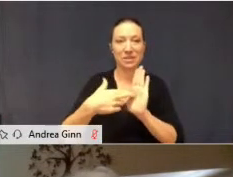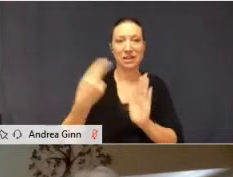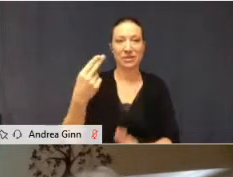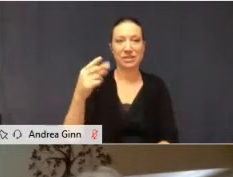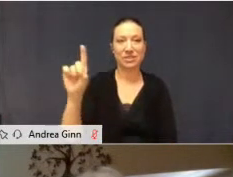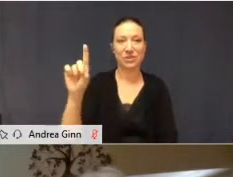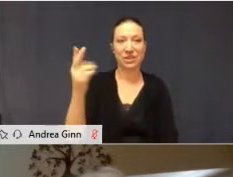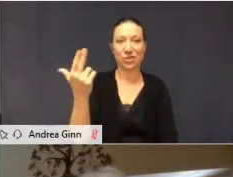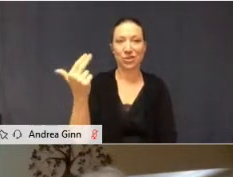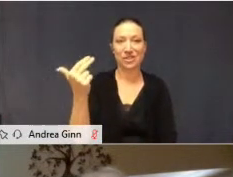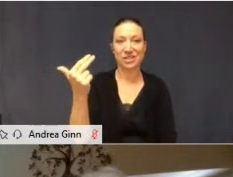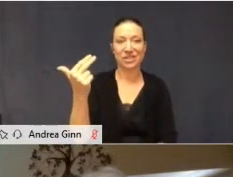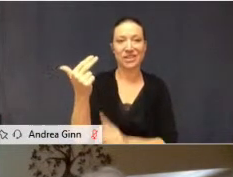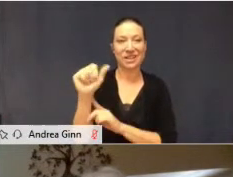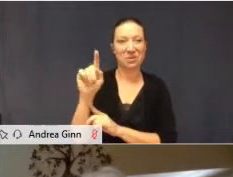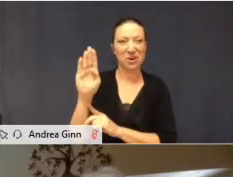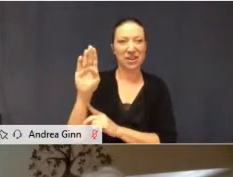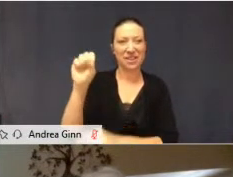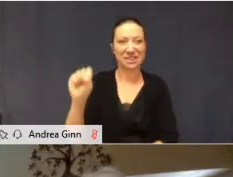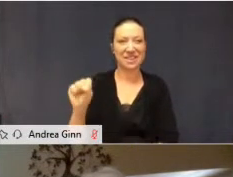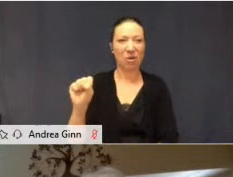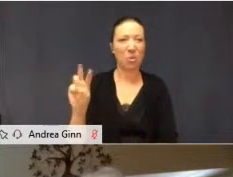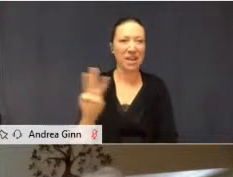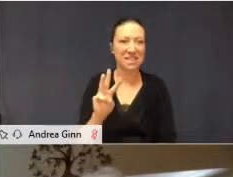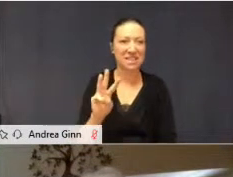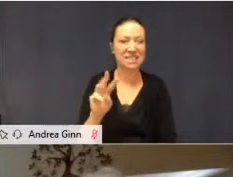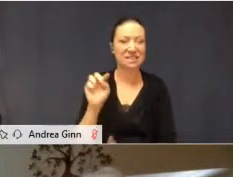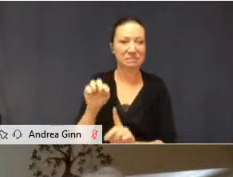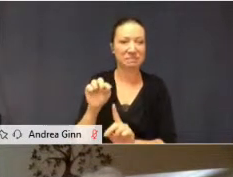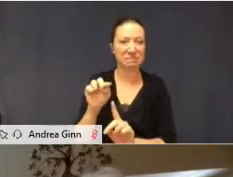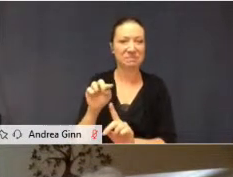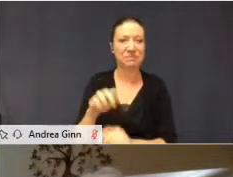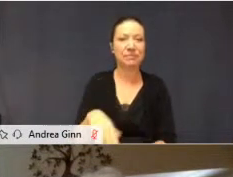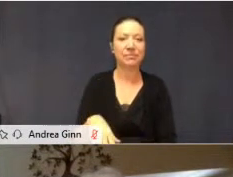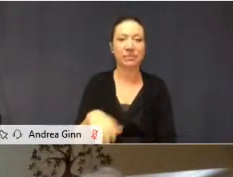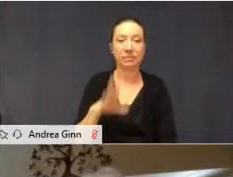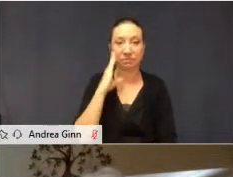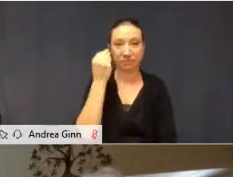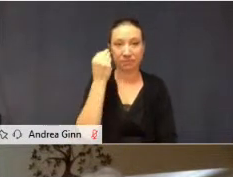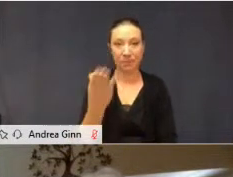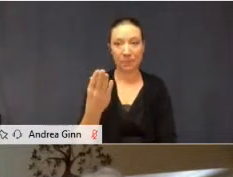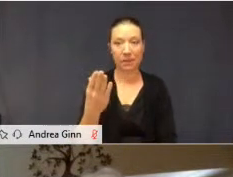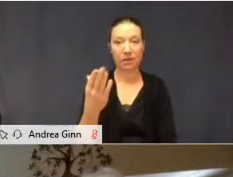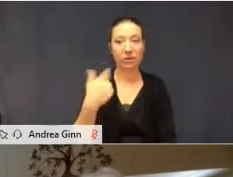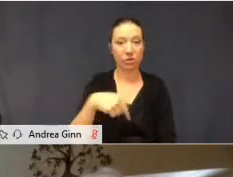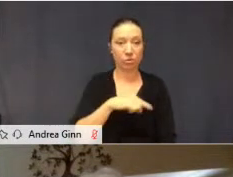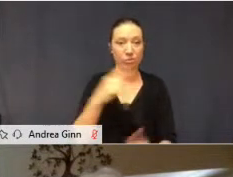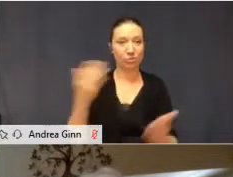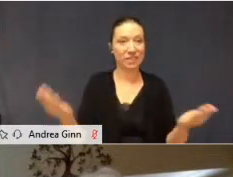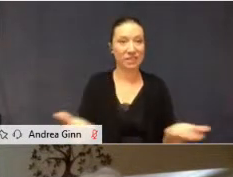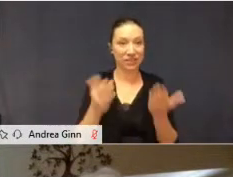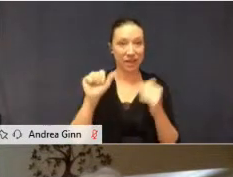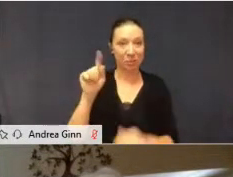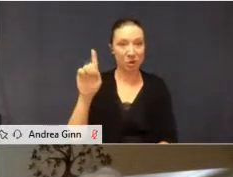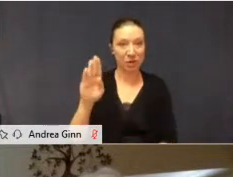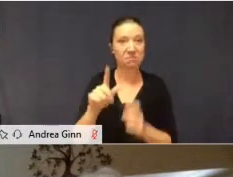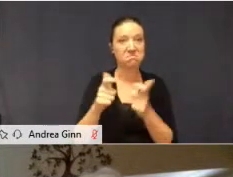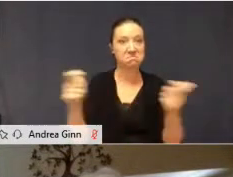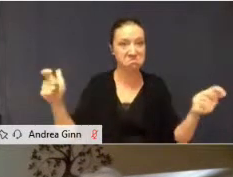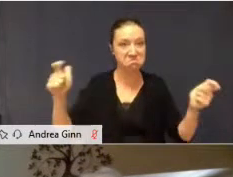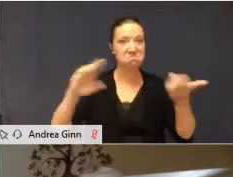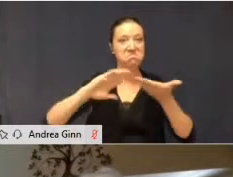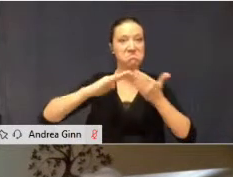of Albuquerque. And also, please note that even though we're in Albuquerque and a large urban